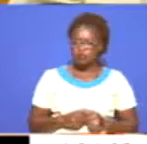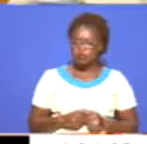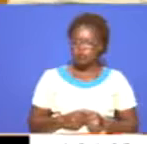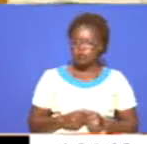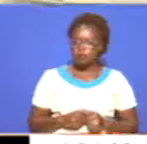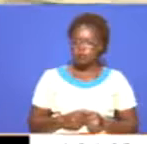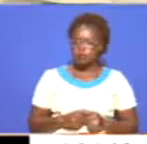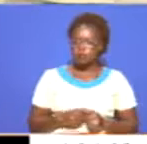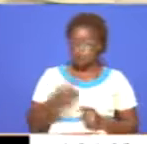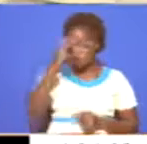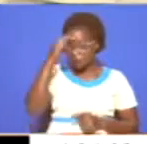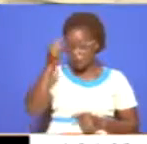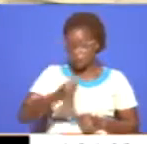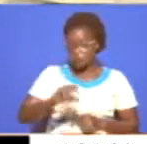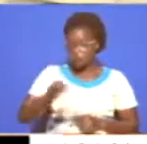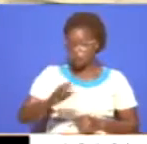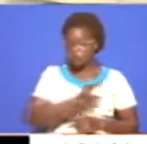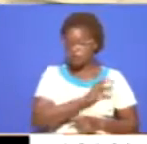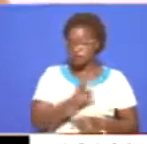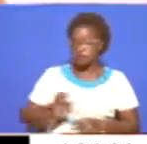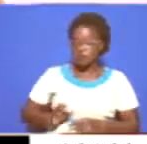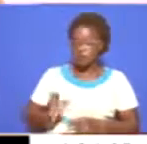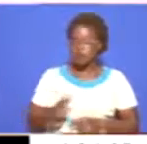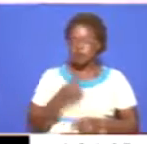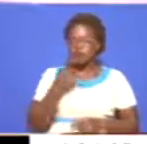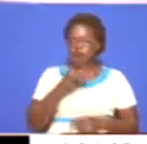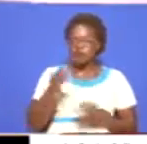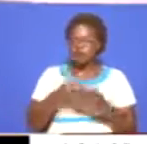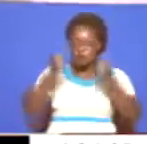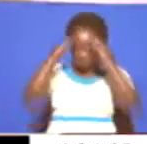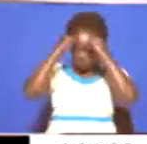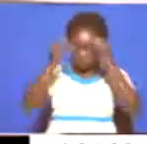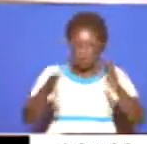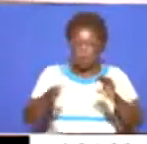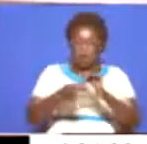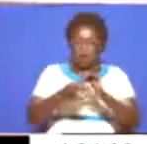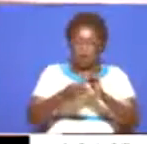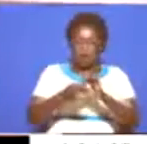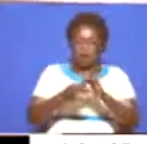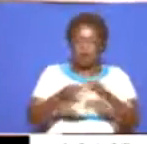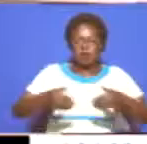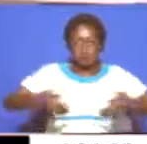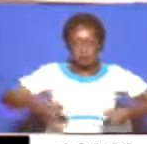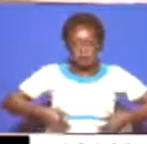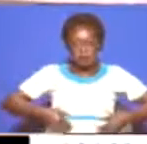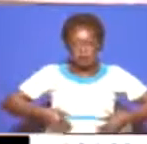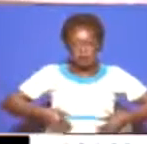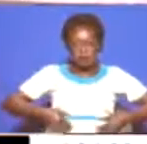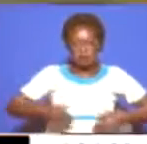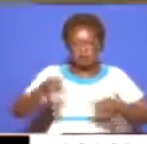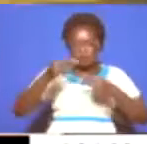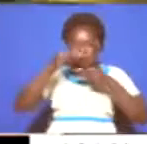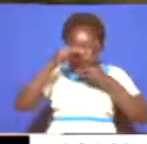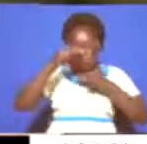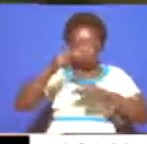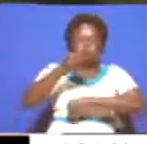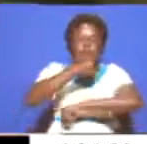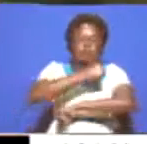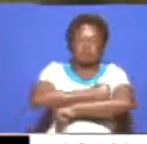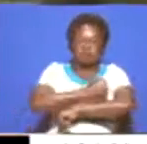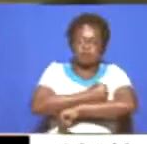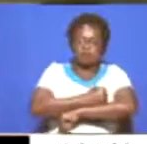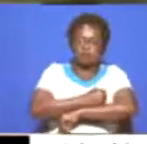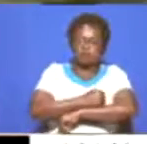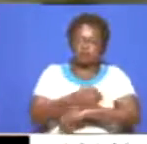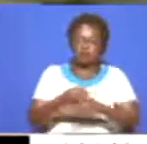Kajiado County Commissioner Joshua Nkanatha said all students joining junior high school will get a chance either in the newly constructed classes or extra